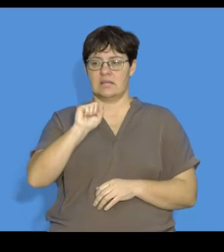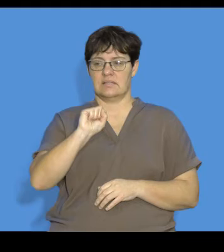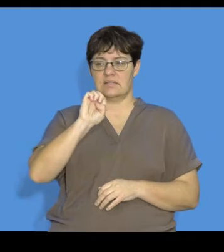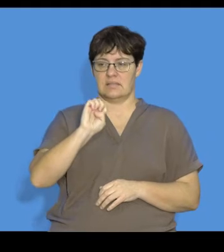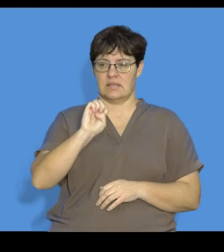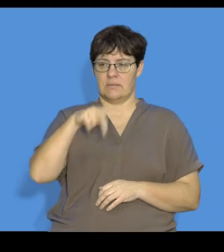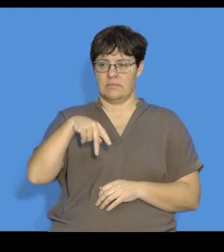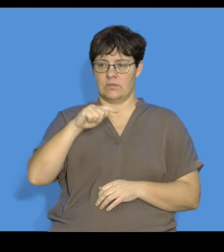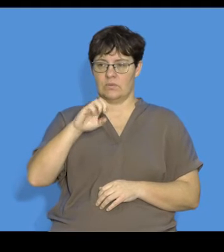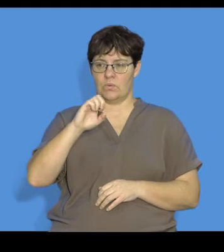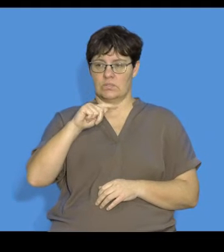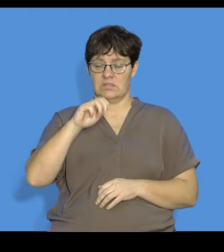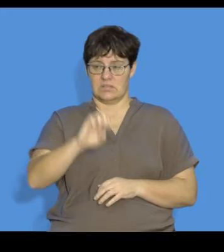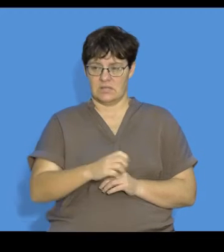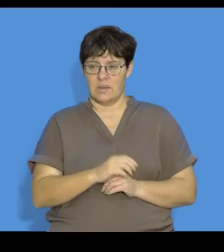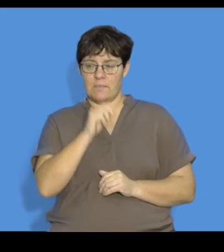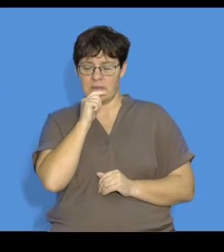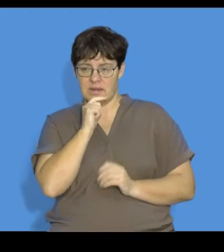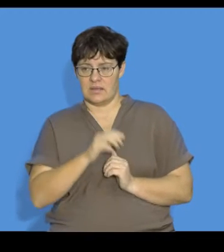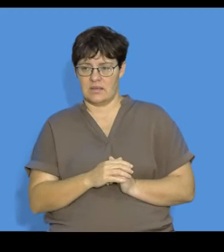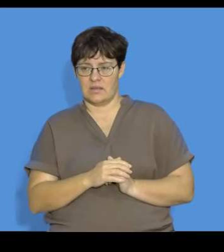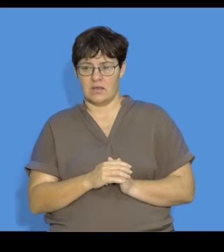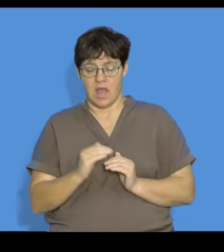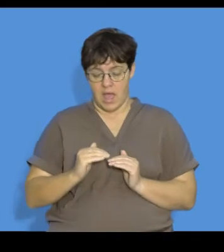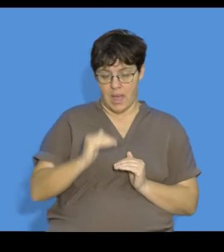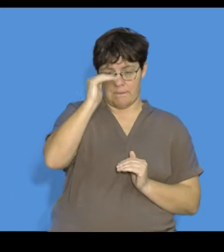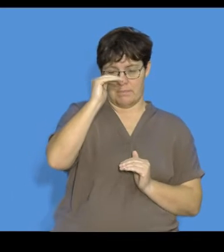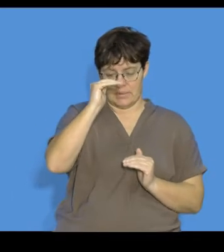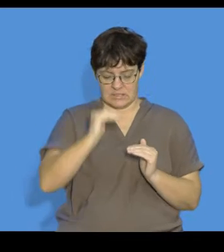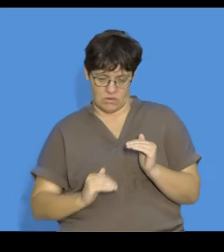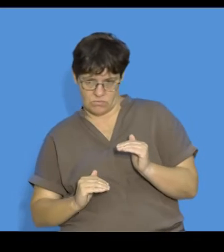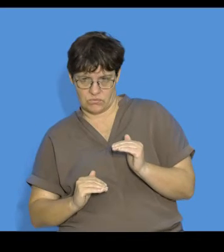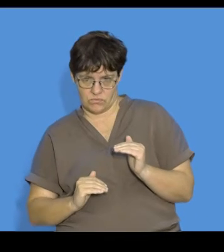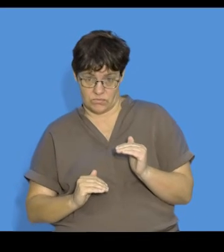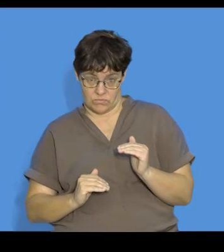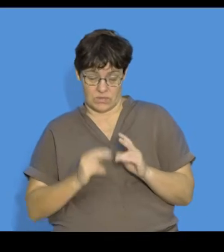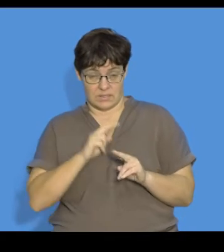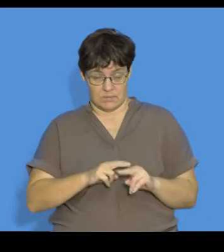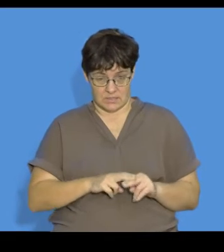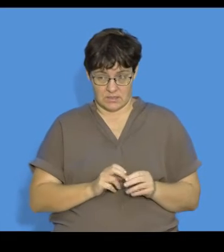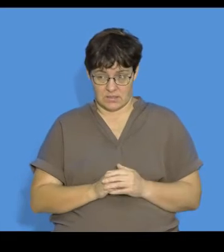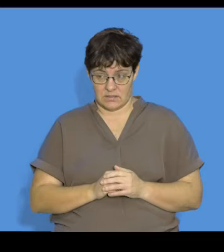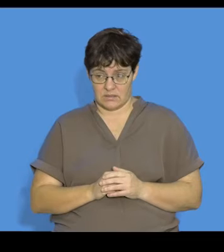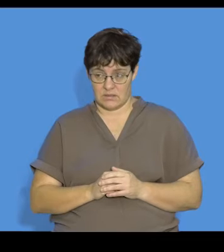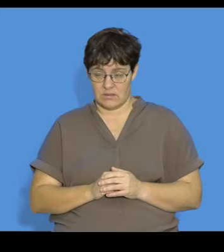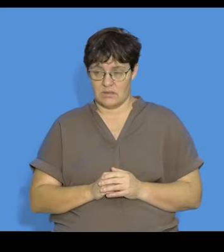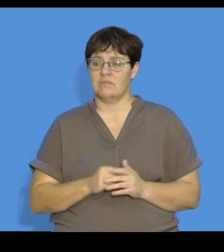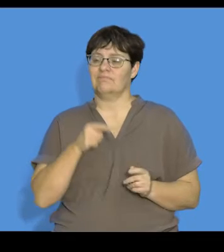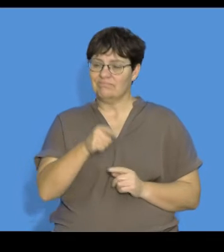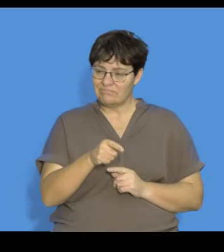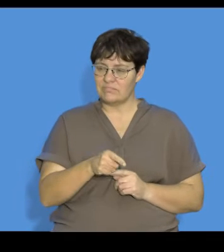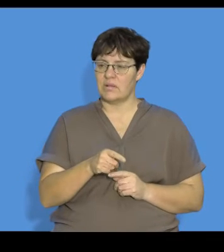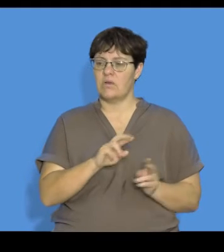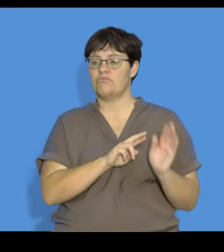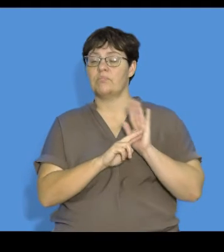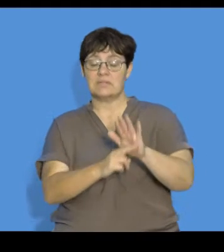the shift of the graph up or down, right? It also represents the asymptote, which is normally represented by